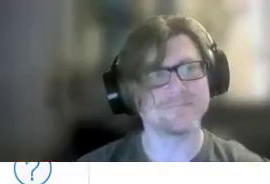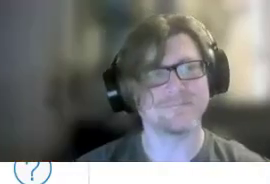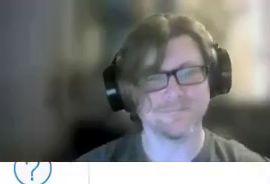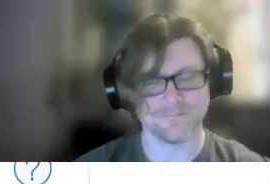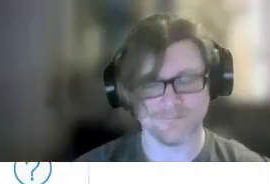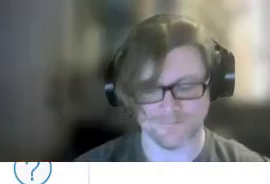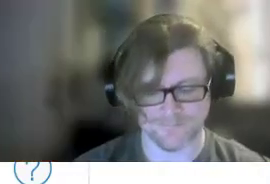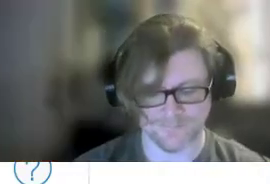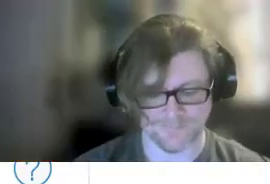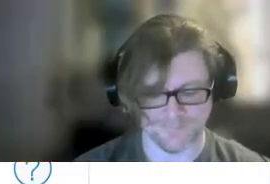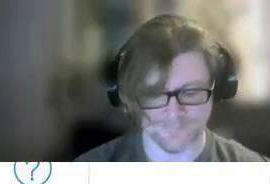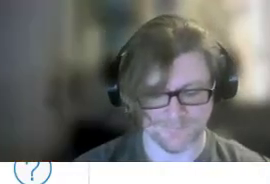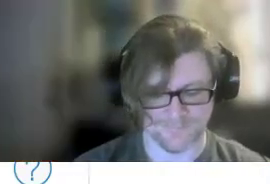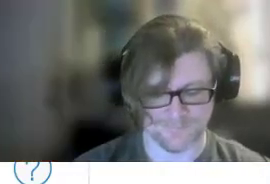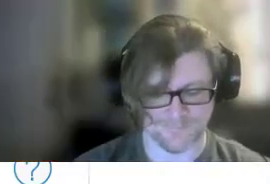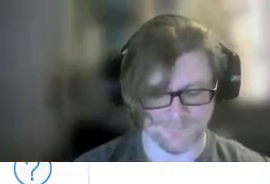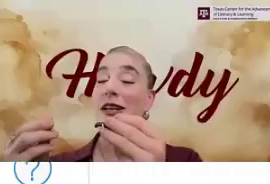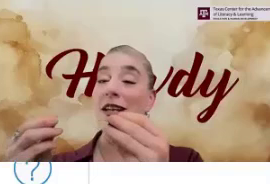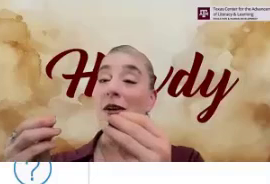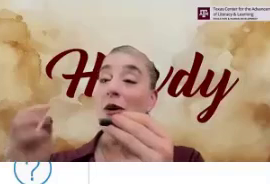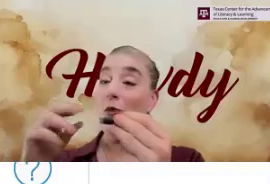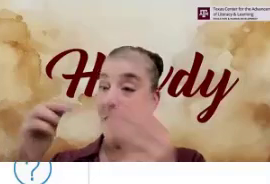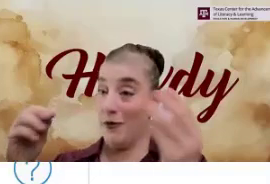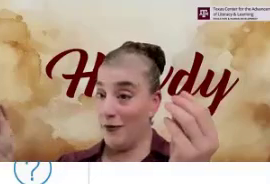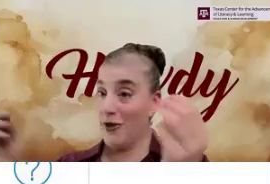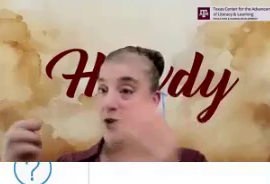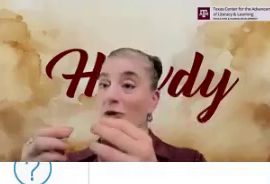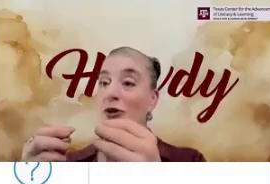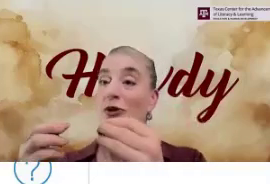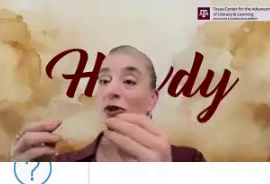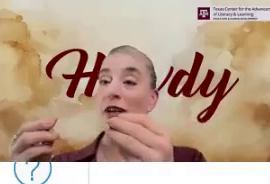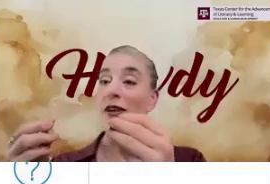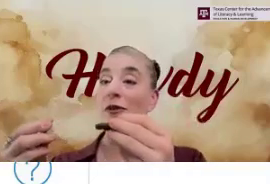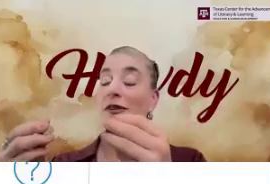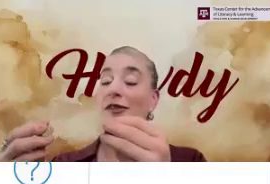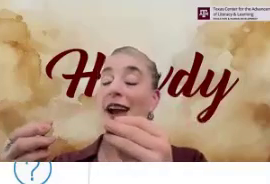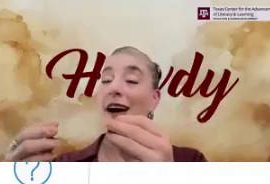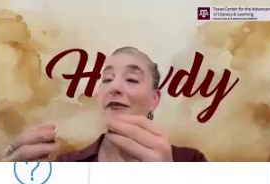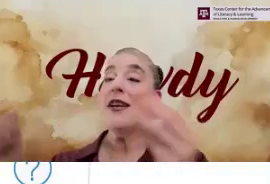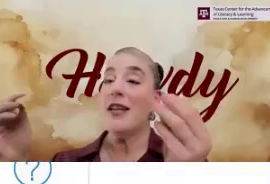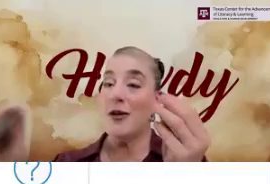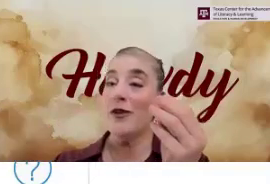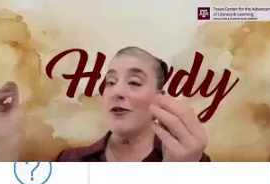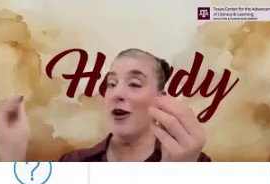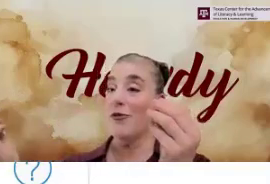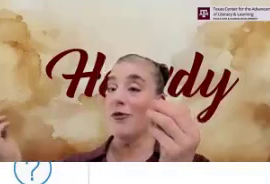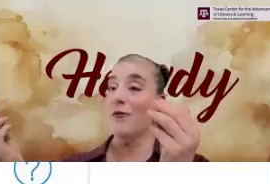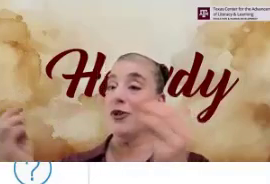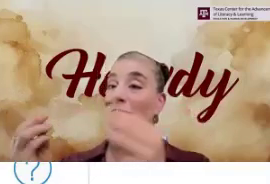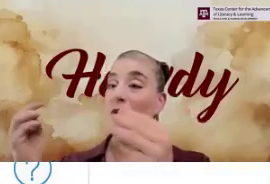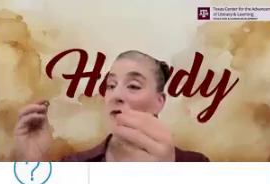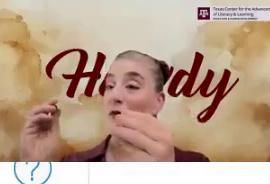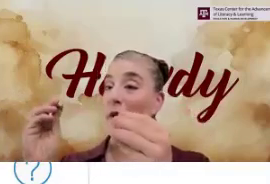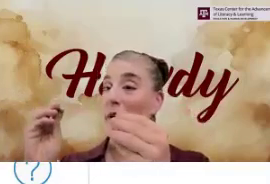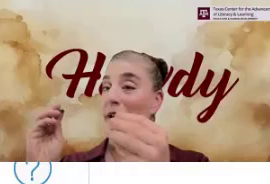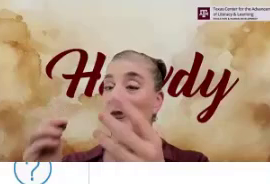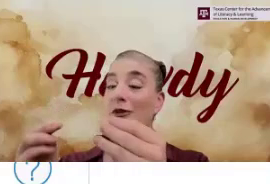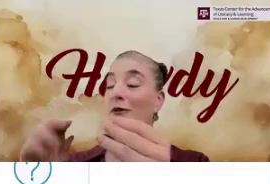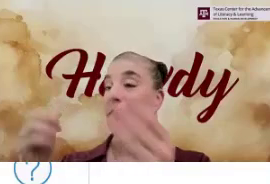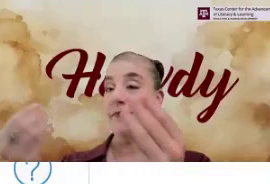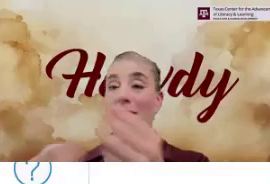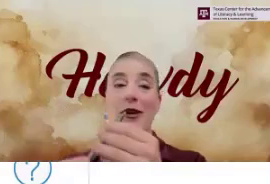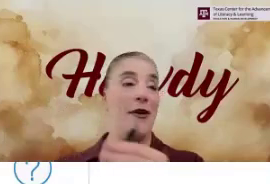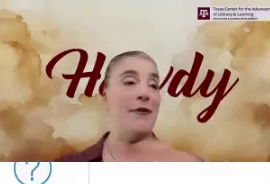blue, because he didn't know. So when he would, do his training with his staff, he would know to do the right